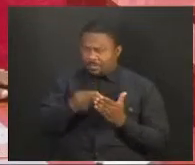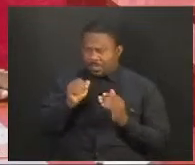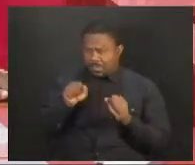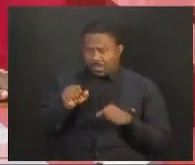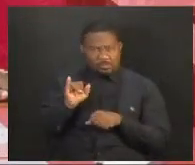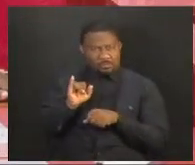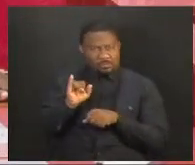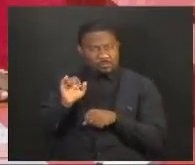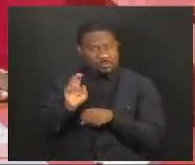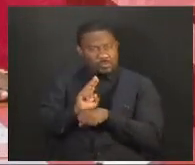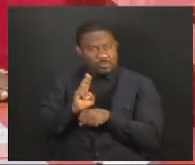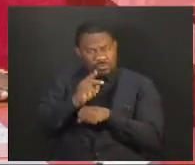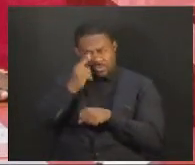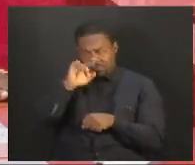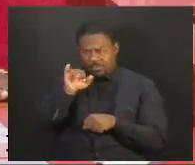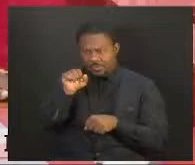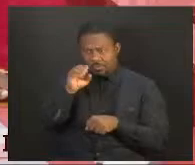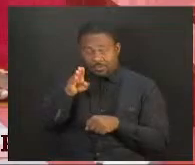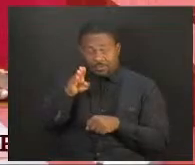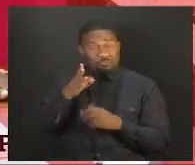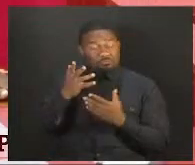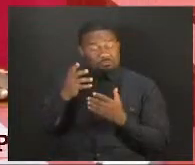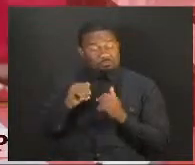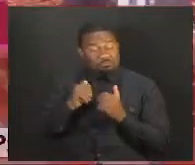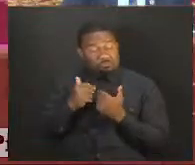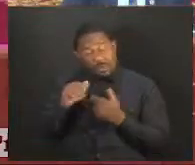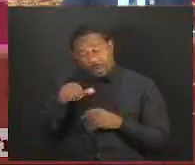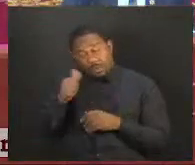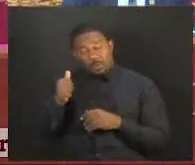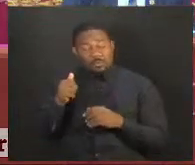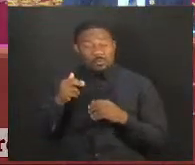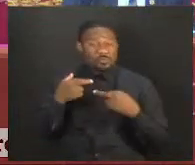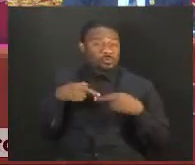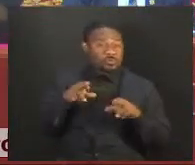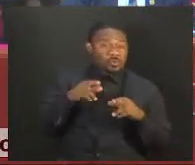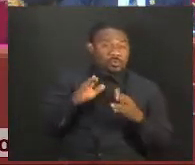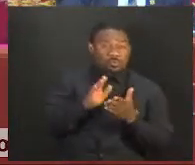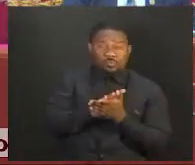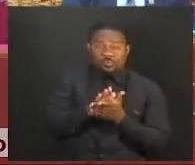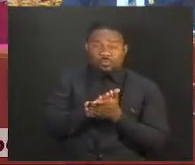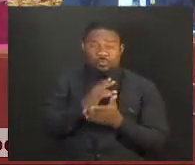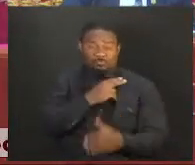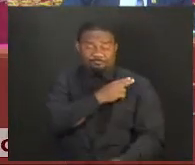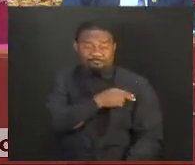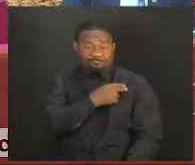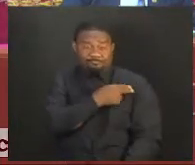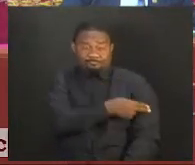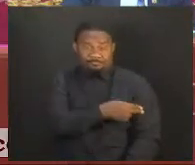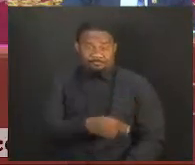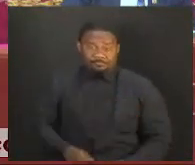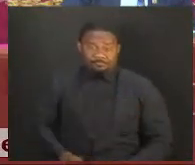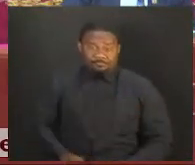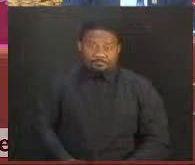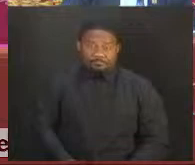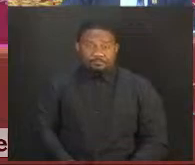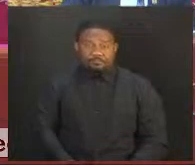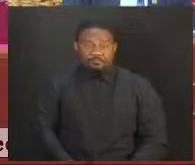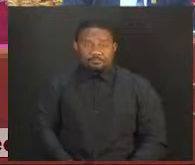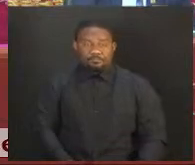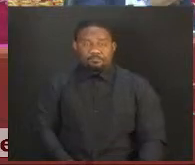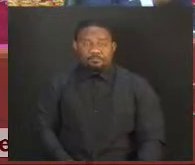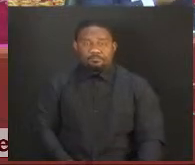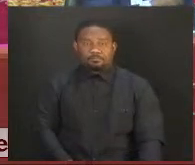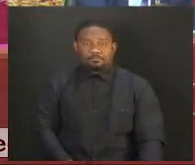and other development programs, like roads, schools, and hospitals, if the sector inefficiencies were